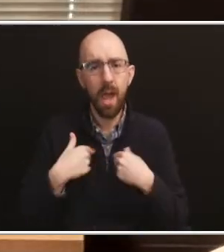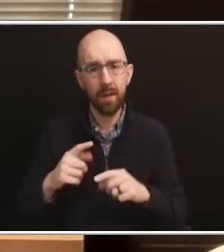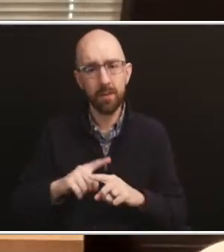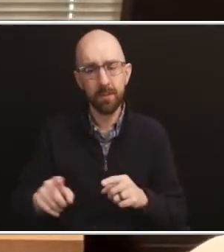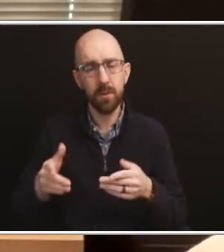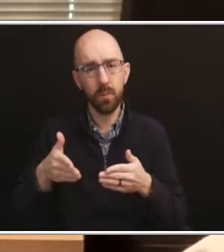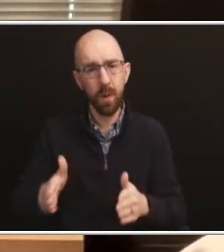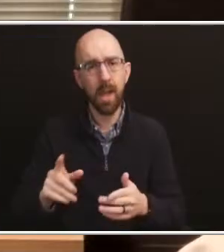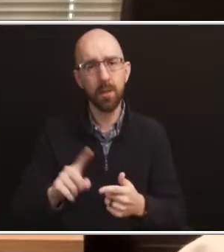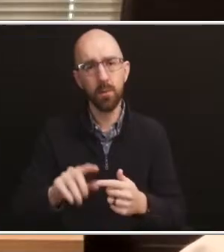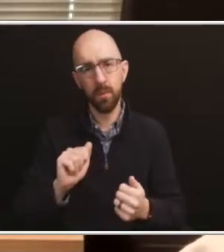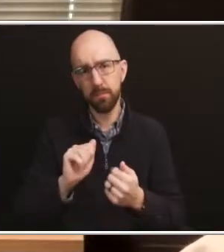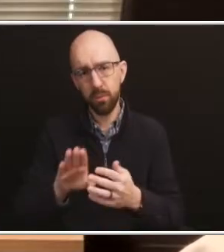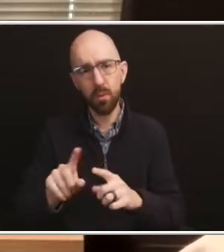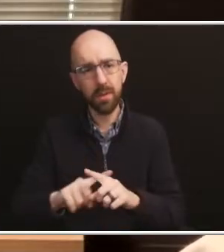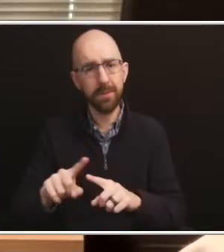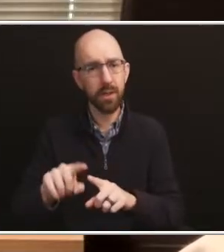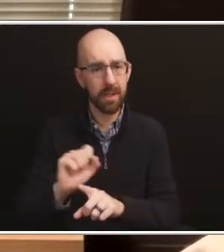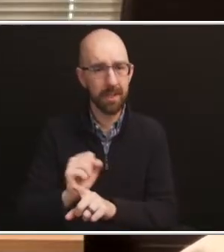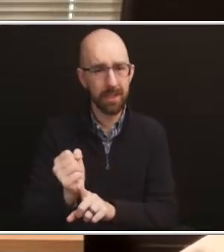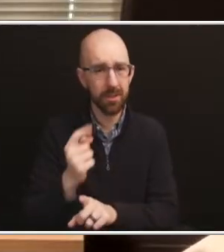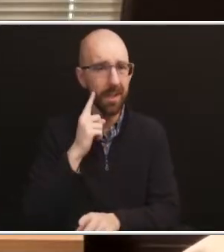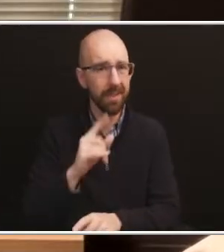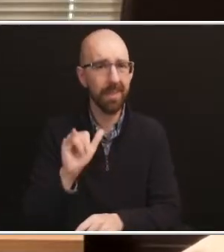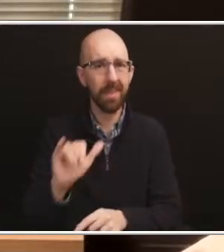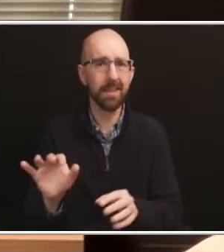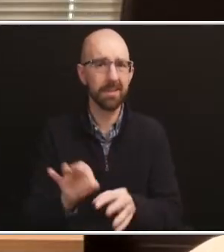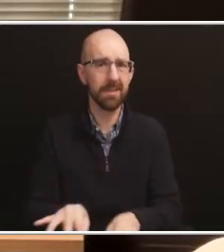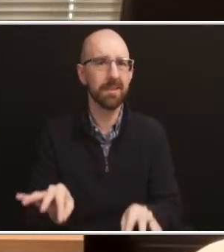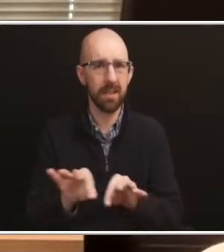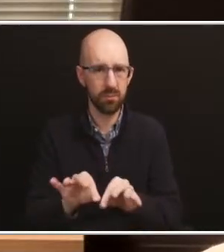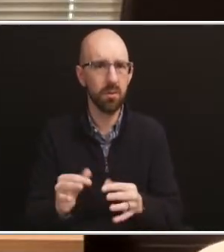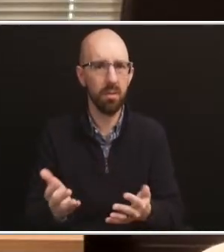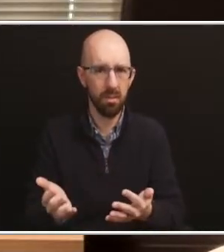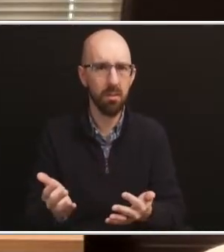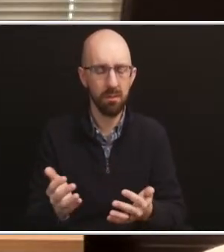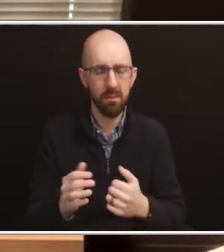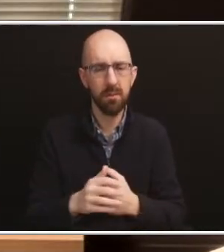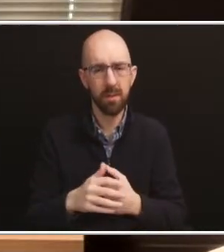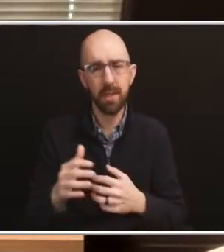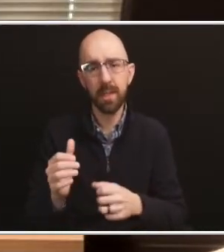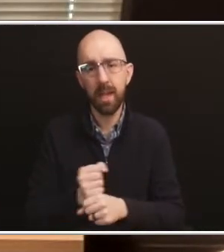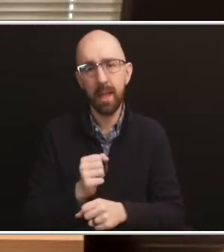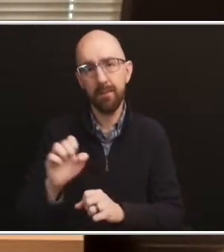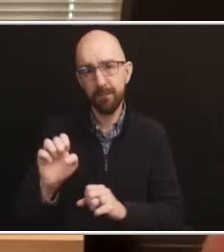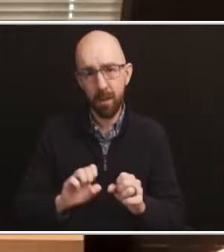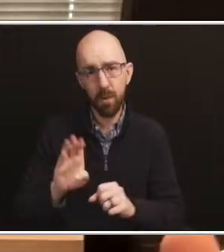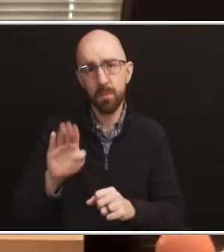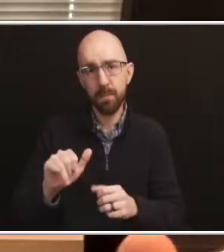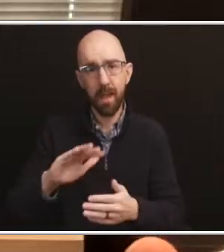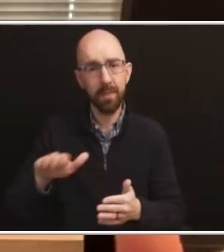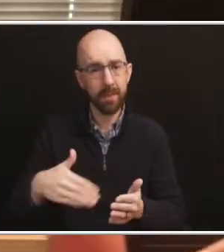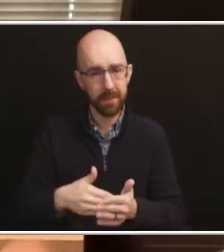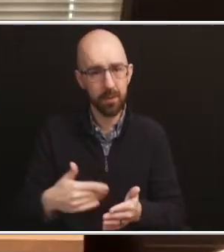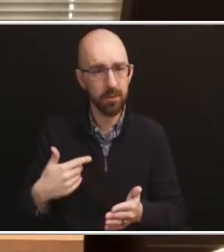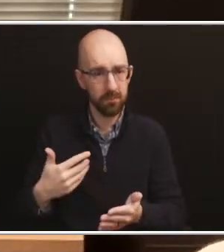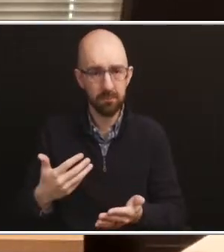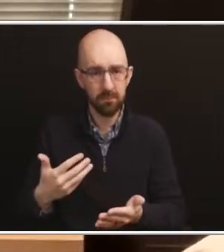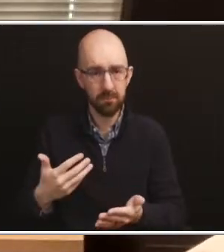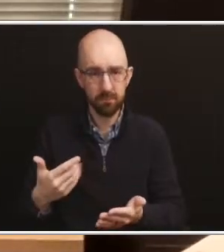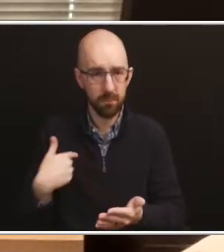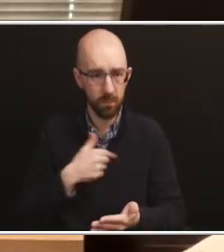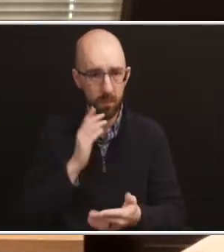approach different conditions, I think is really, really essential. And I think getting evaluated by that center, we will do a